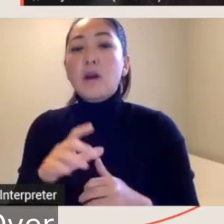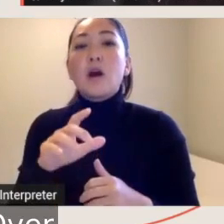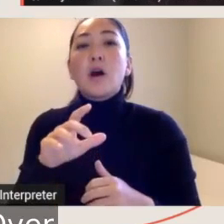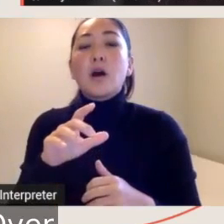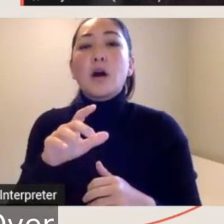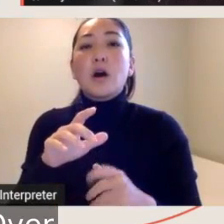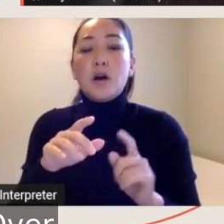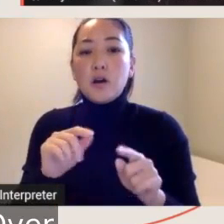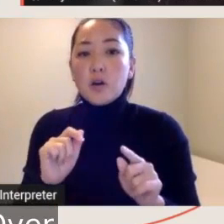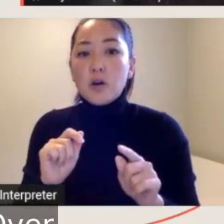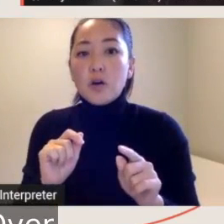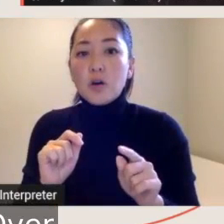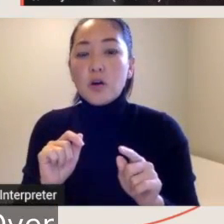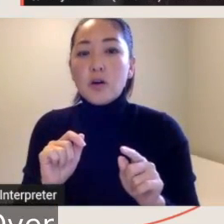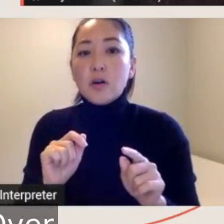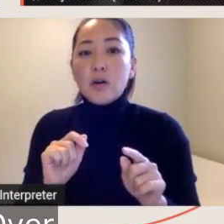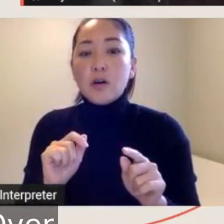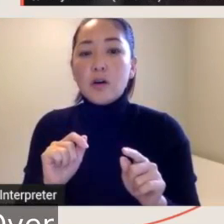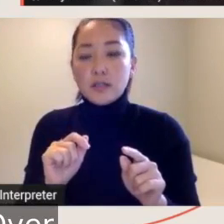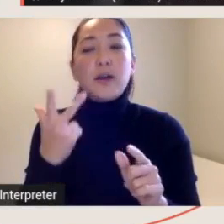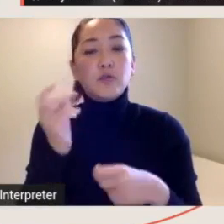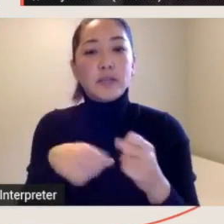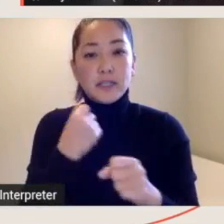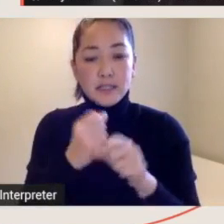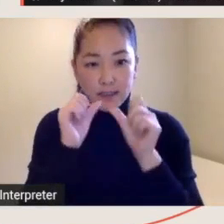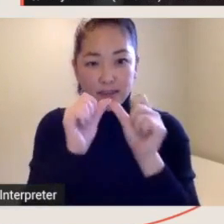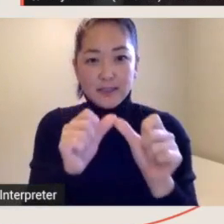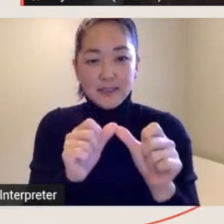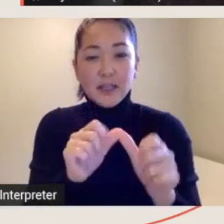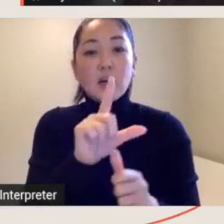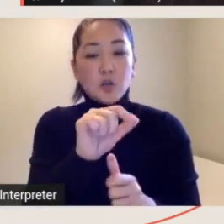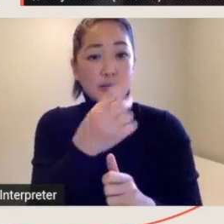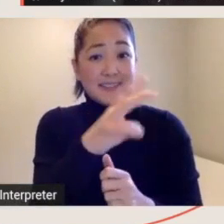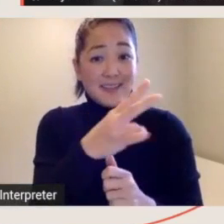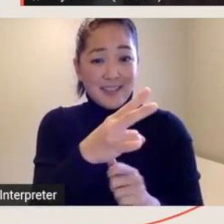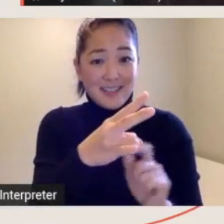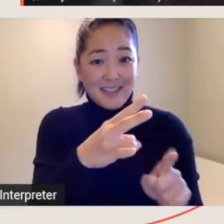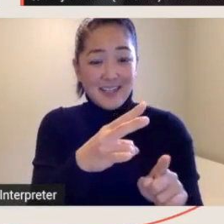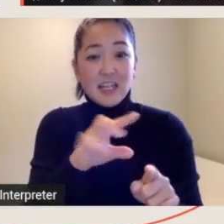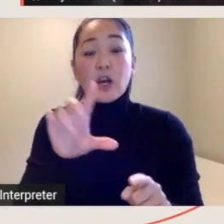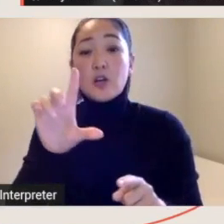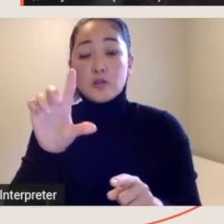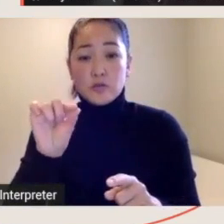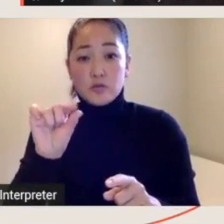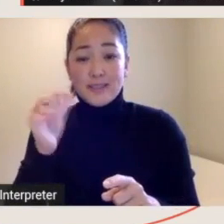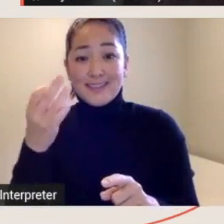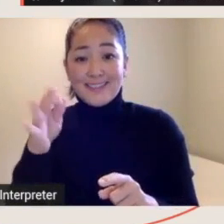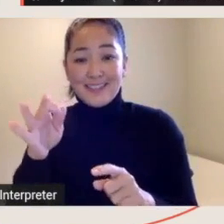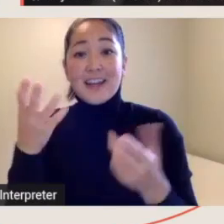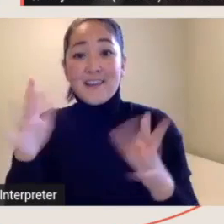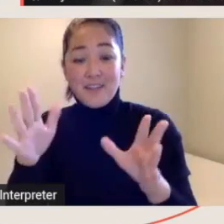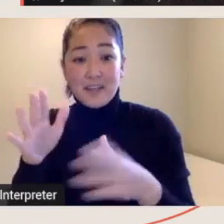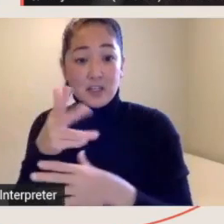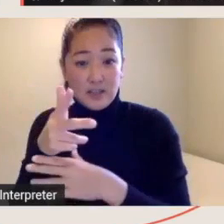2020 we premiered. Anyway, over the course of 3 years, but so 2017, 2019 we finished